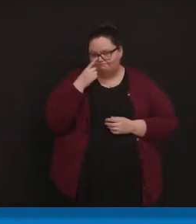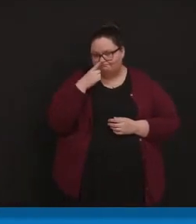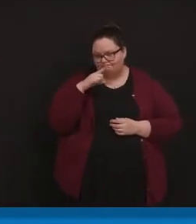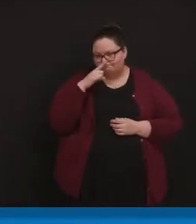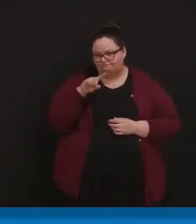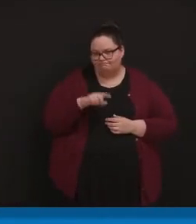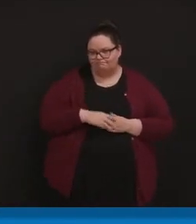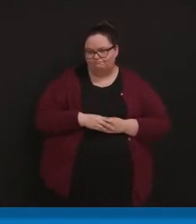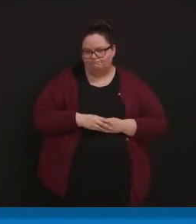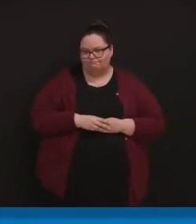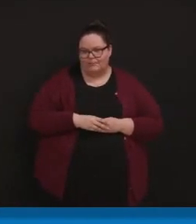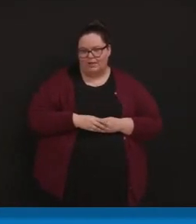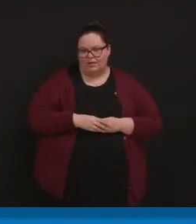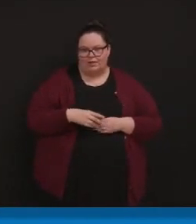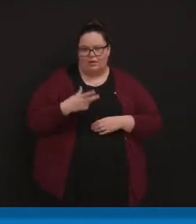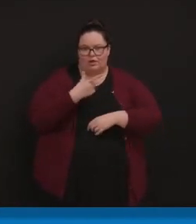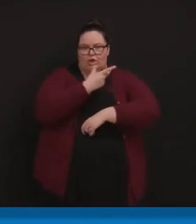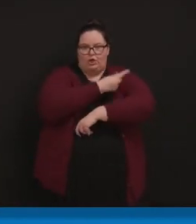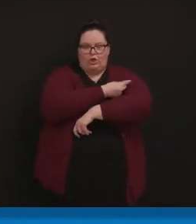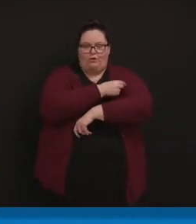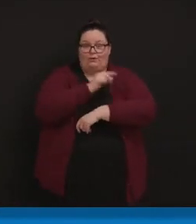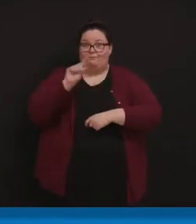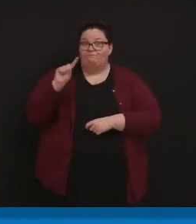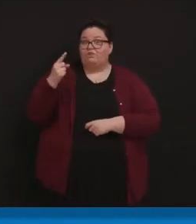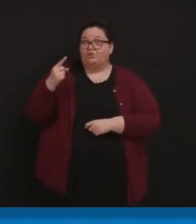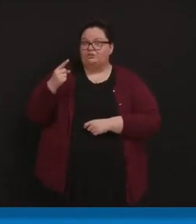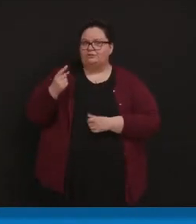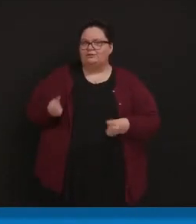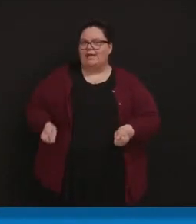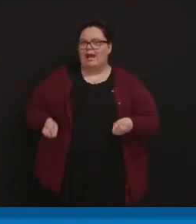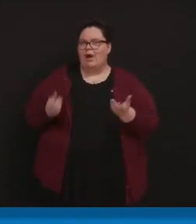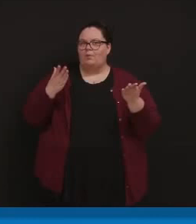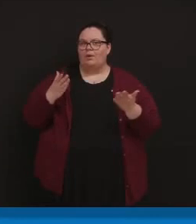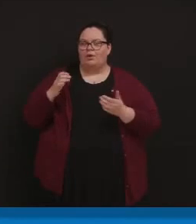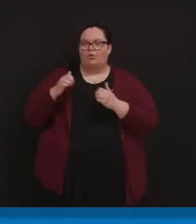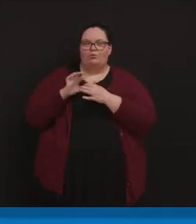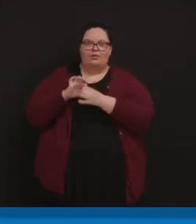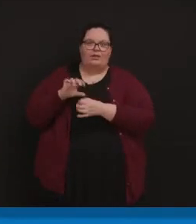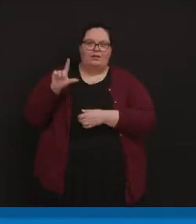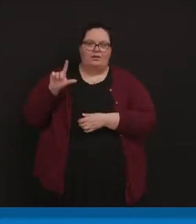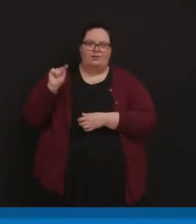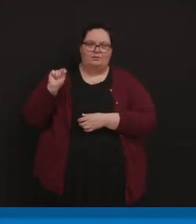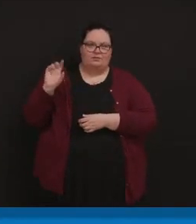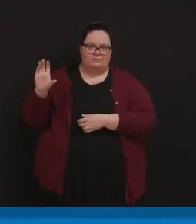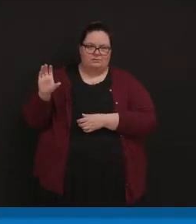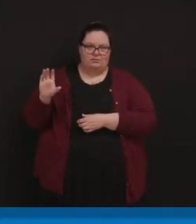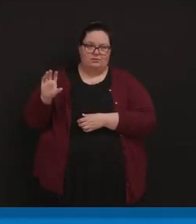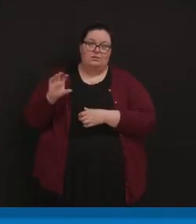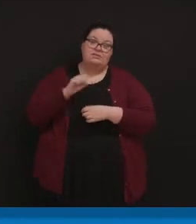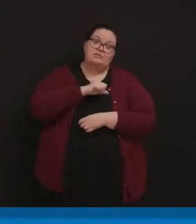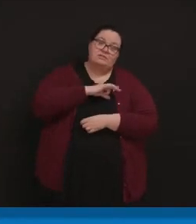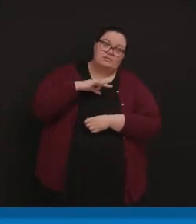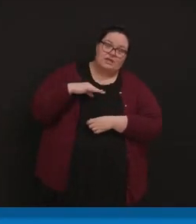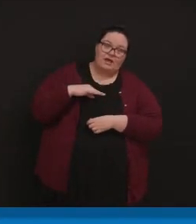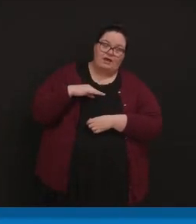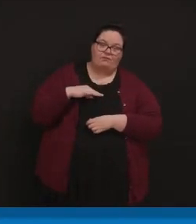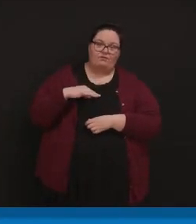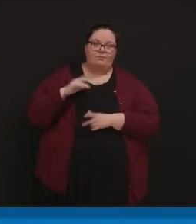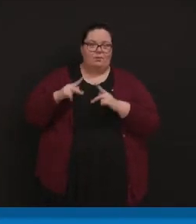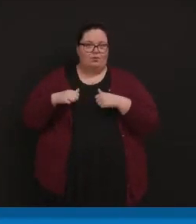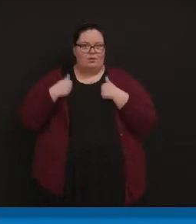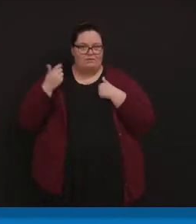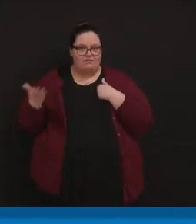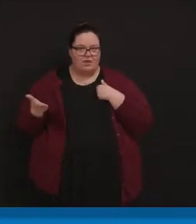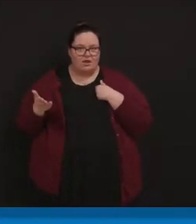first doses of the COVID vaccine have been administered at long-term care homes in both staff and residents, and if either of